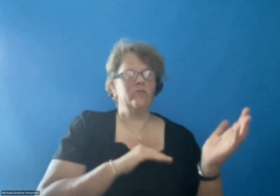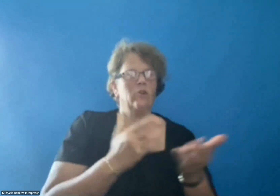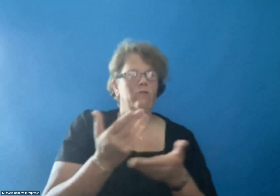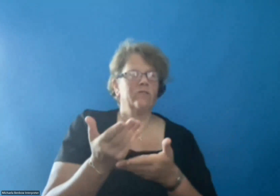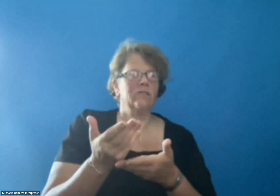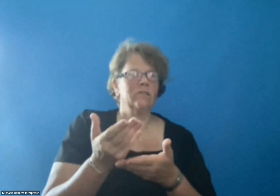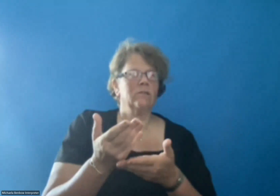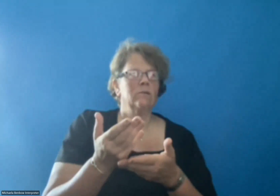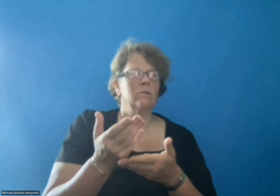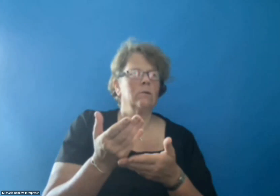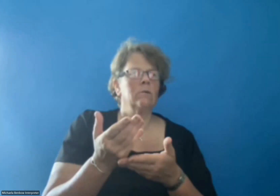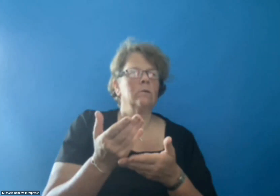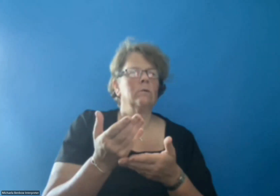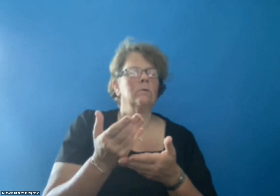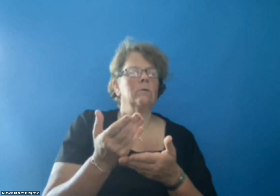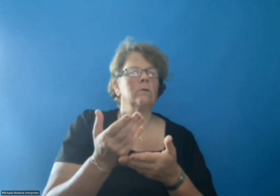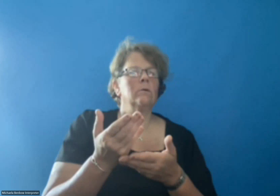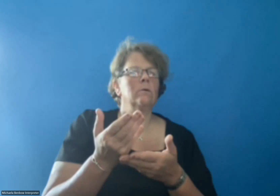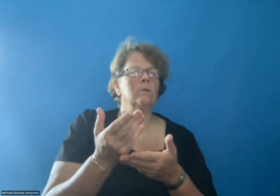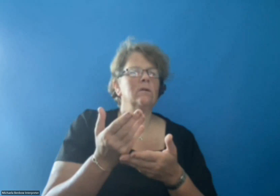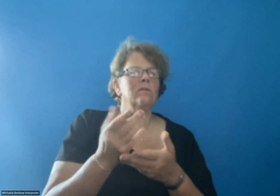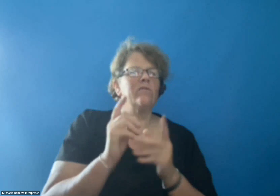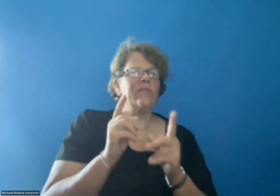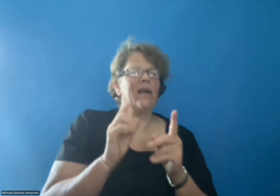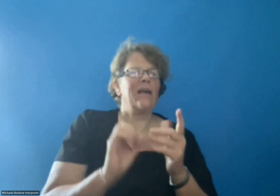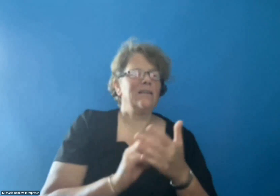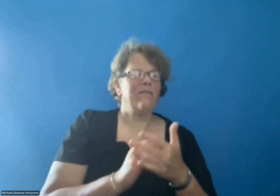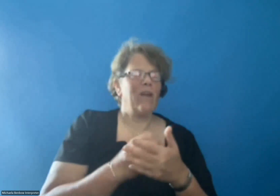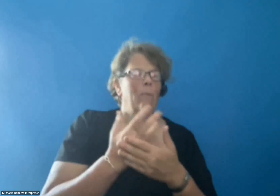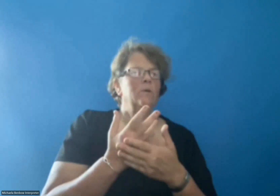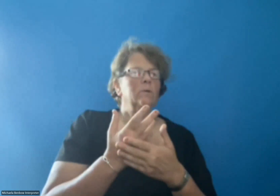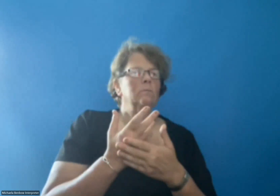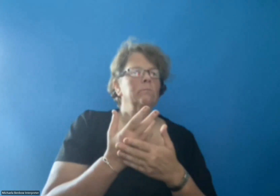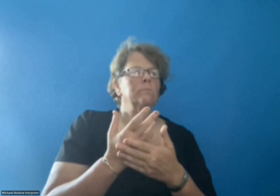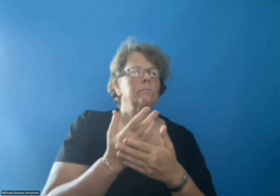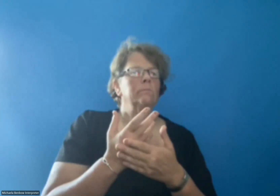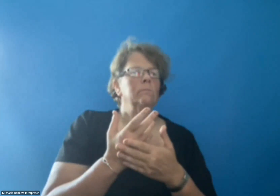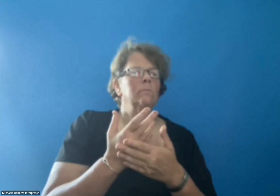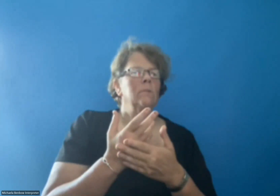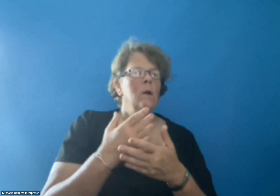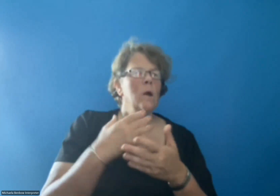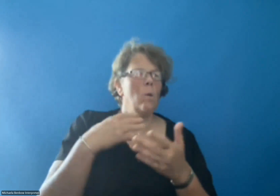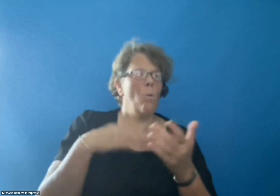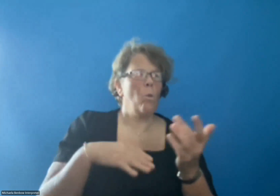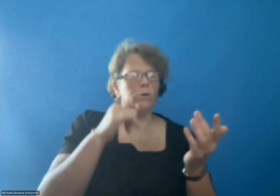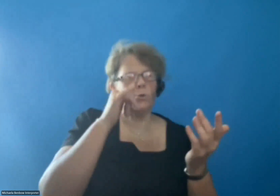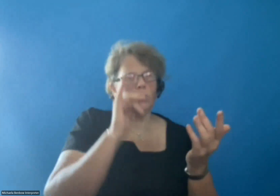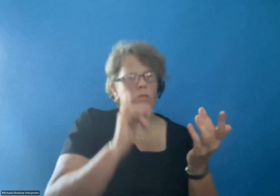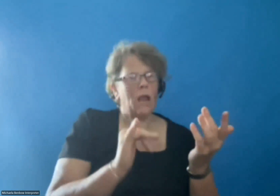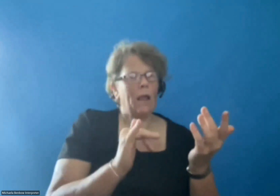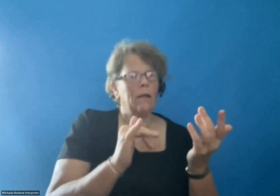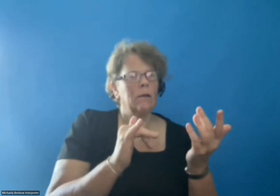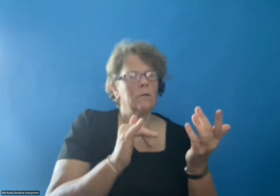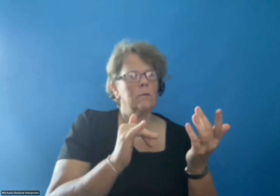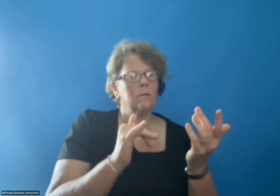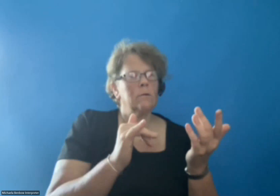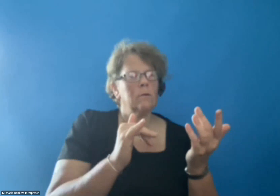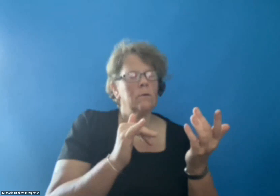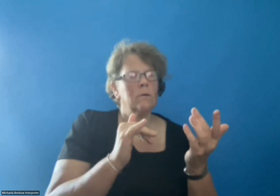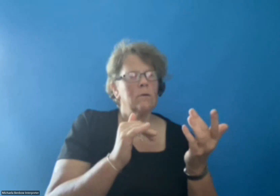actually in their development. And I just wanted to check that you in fact giving